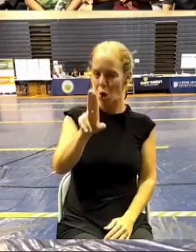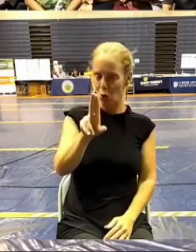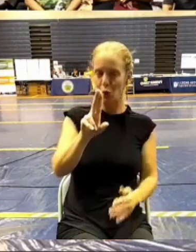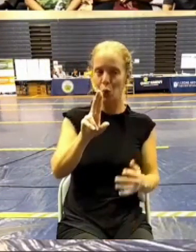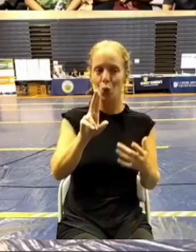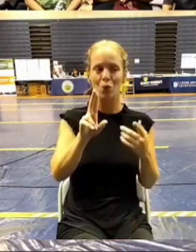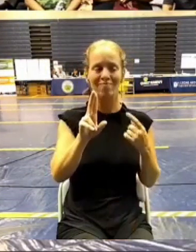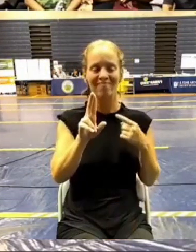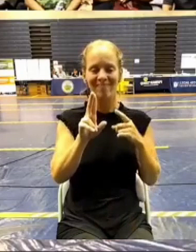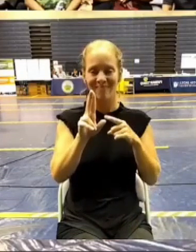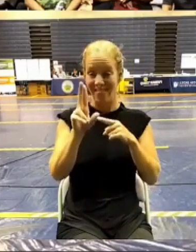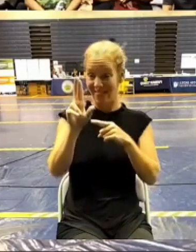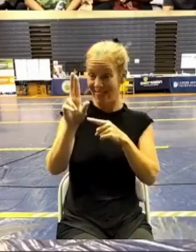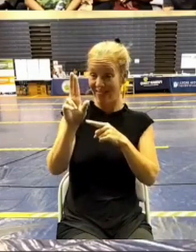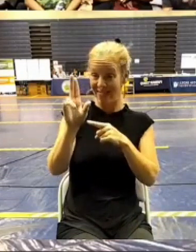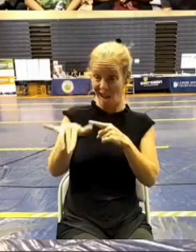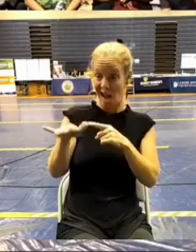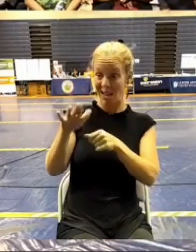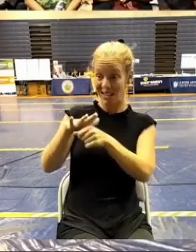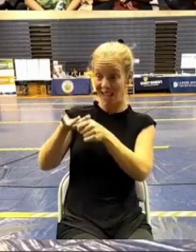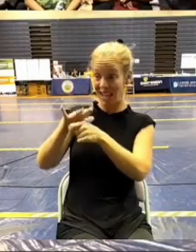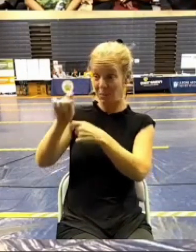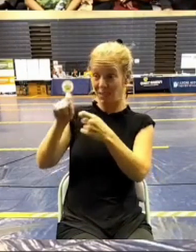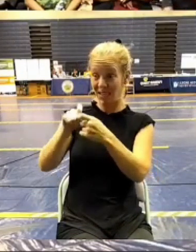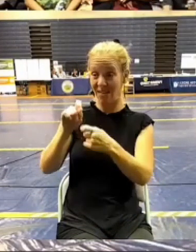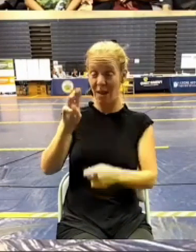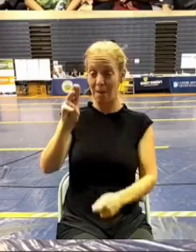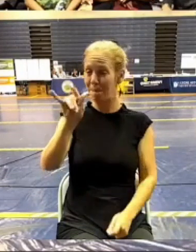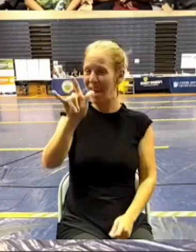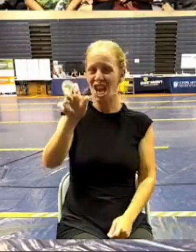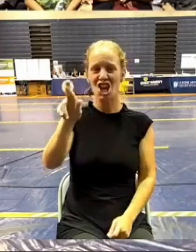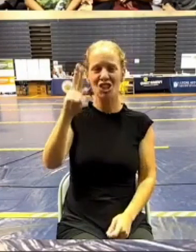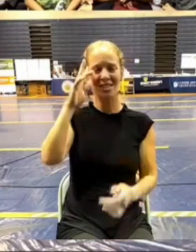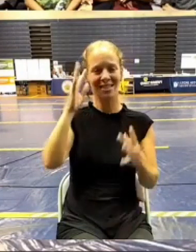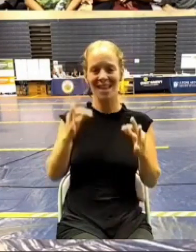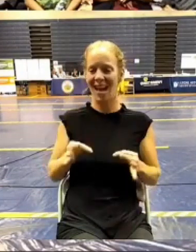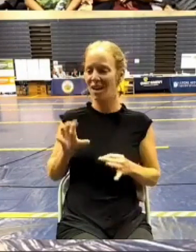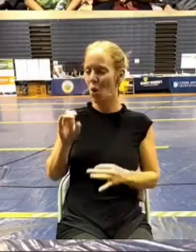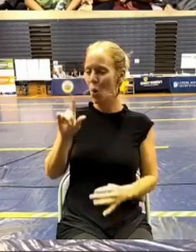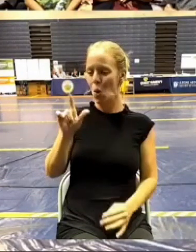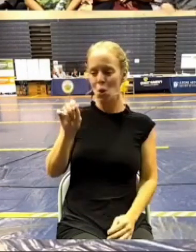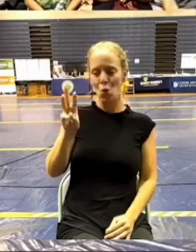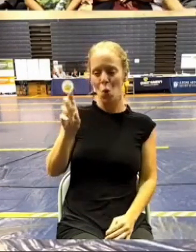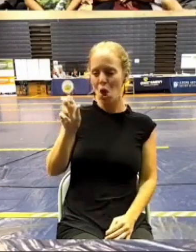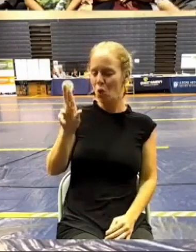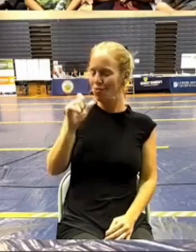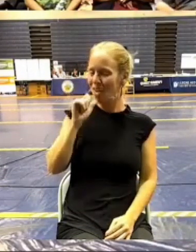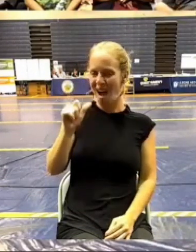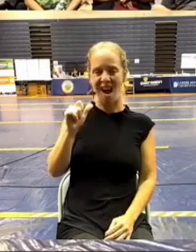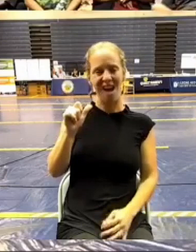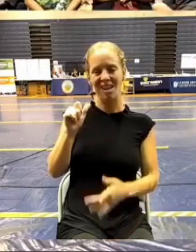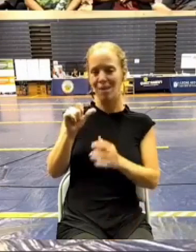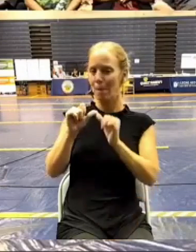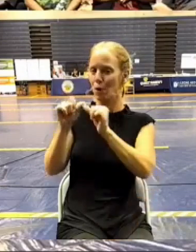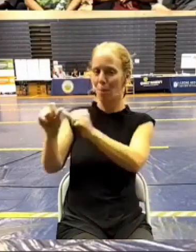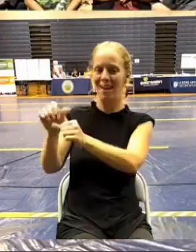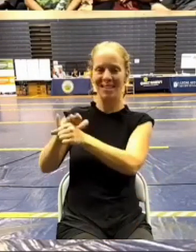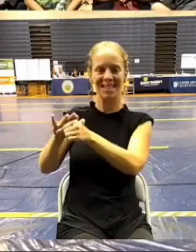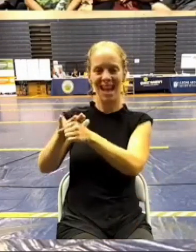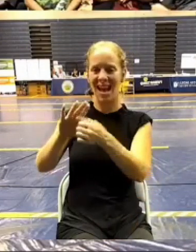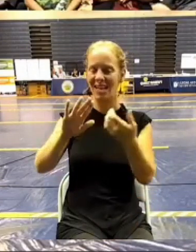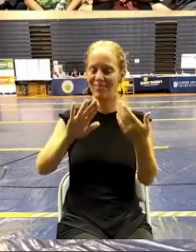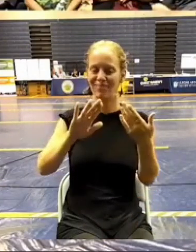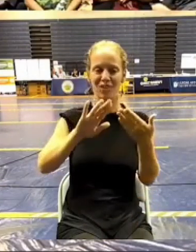the mayor decided, you know, after listening to the people, Oluwalu is not going to be the spot for the permanent debris